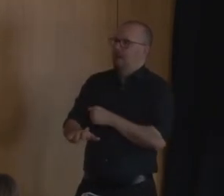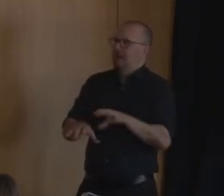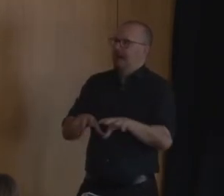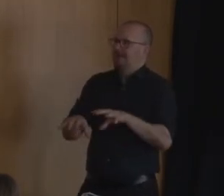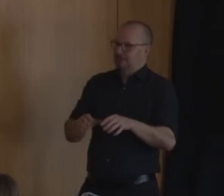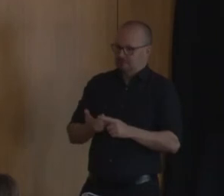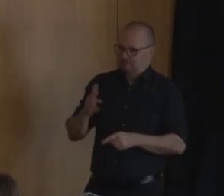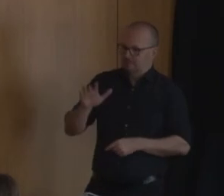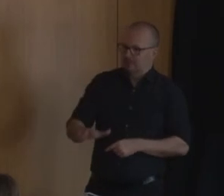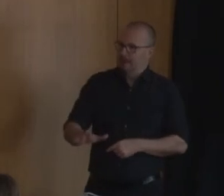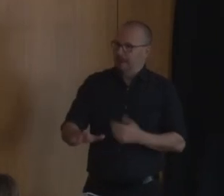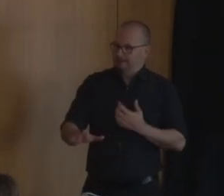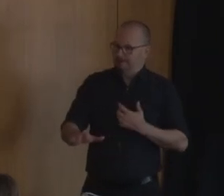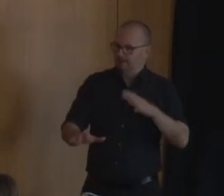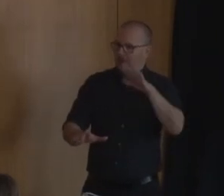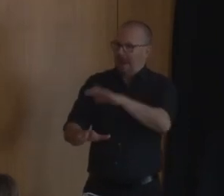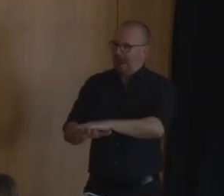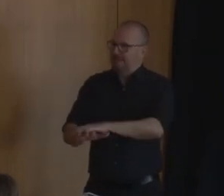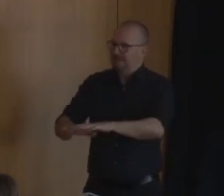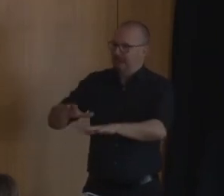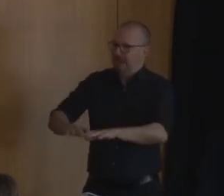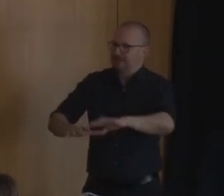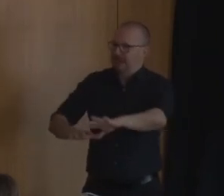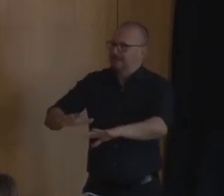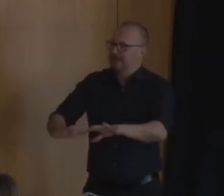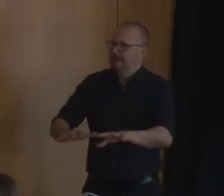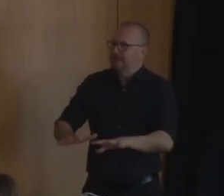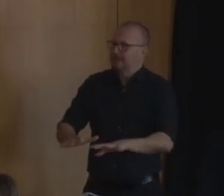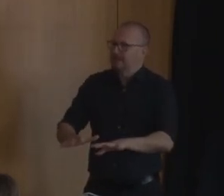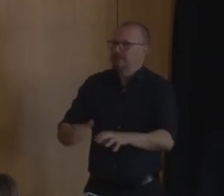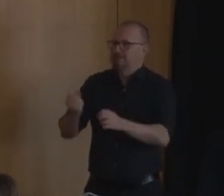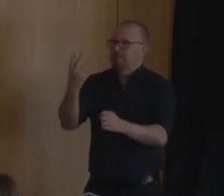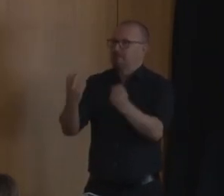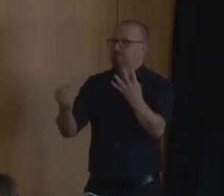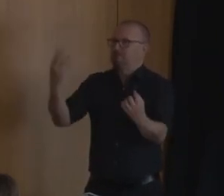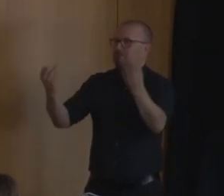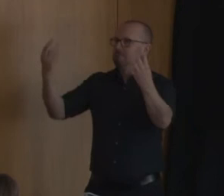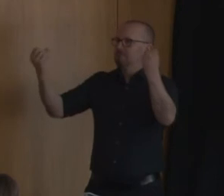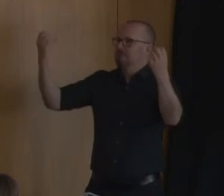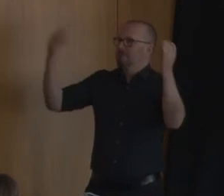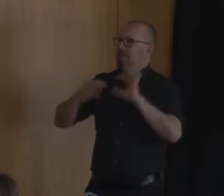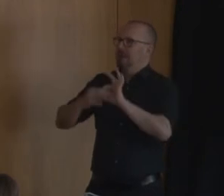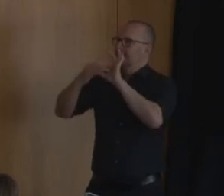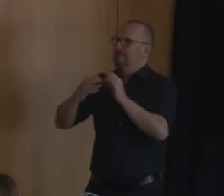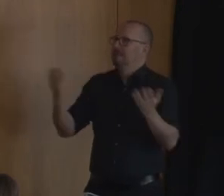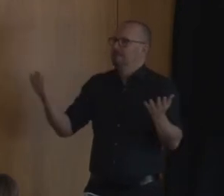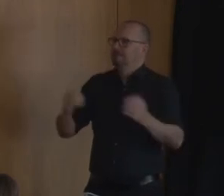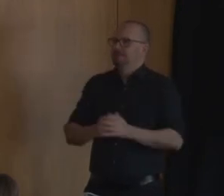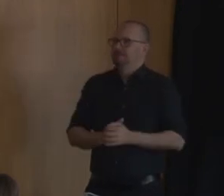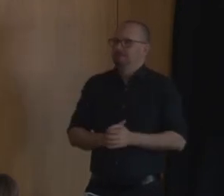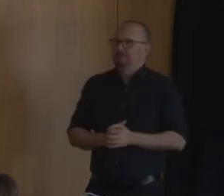The more hands, the more abundant and dynamic that life becomes. Why digital and audiovisual for the